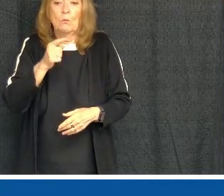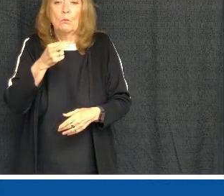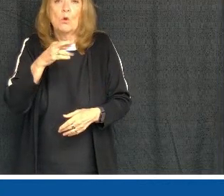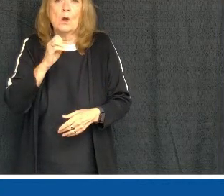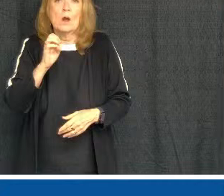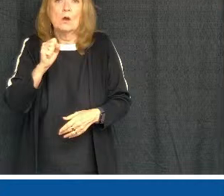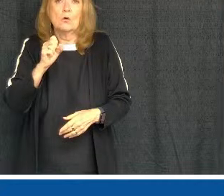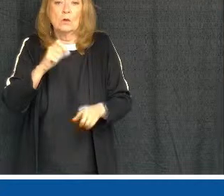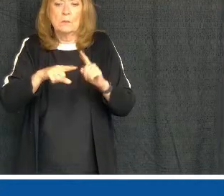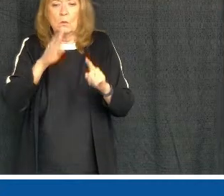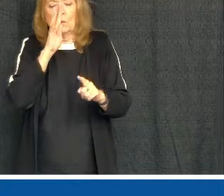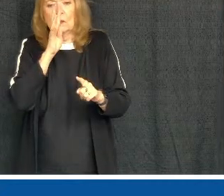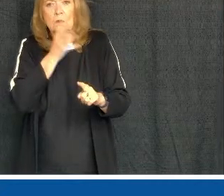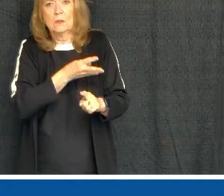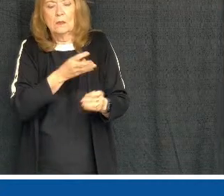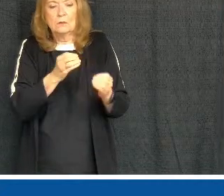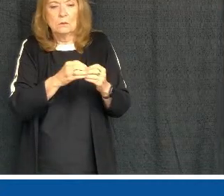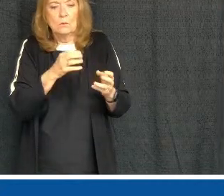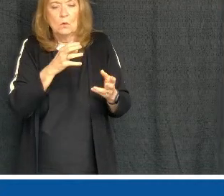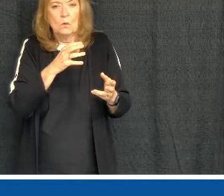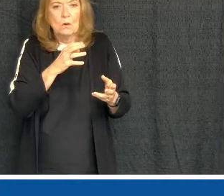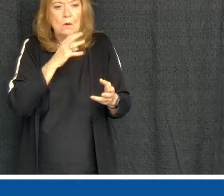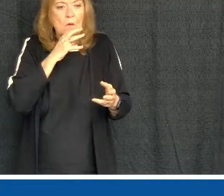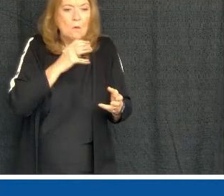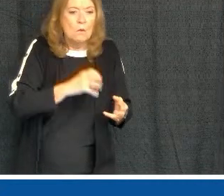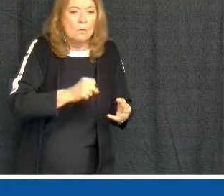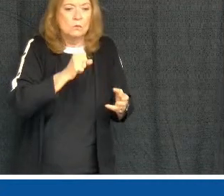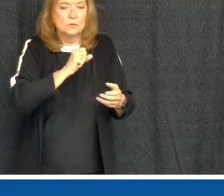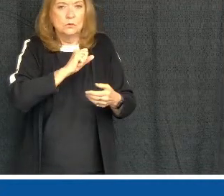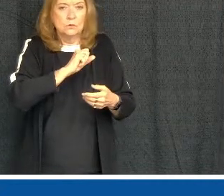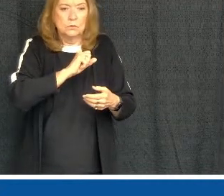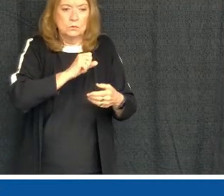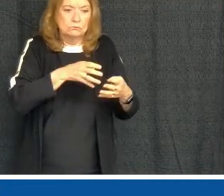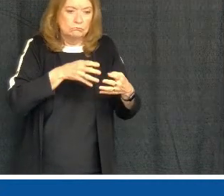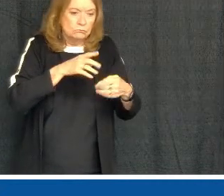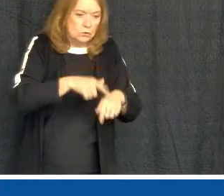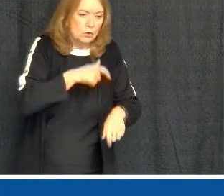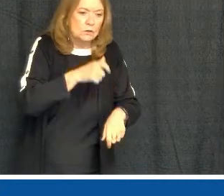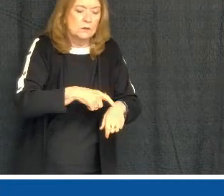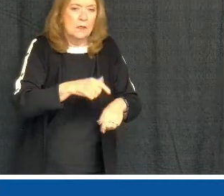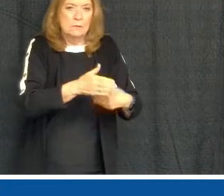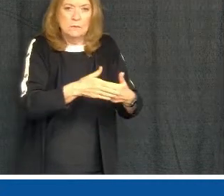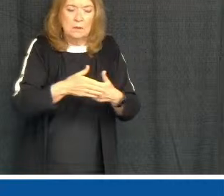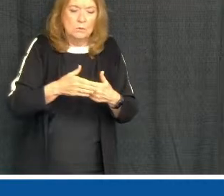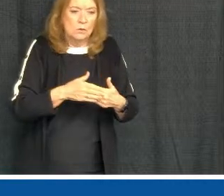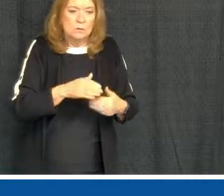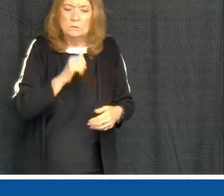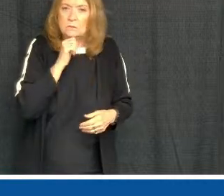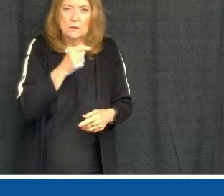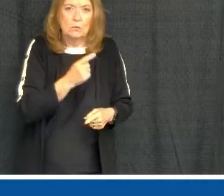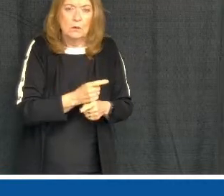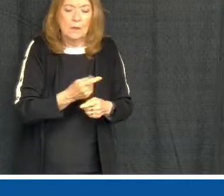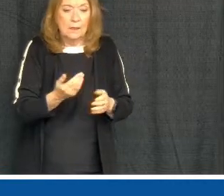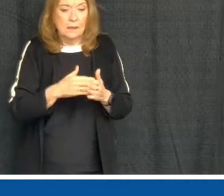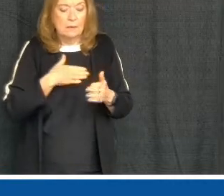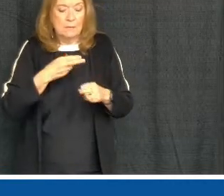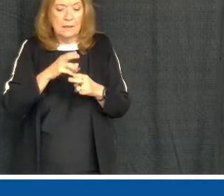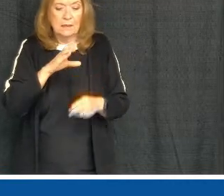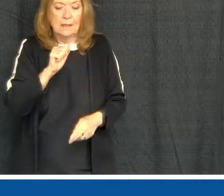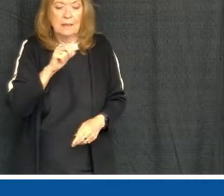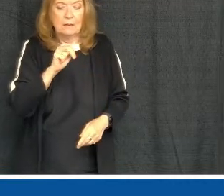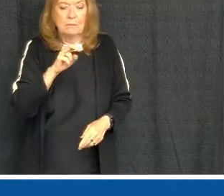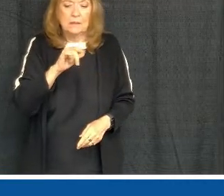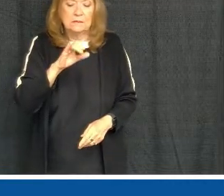neglecting the older, more established neighborhoods. That doesn't make sense, and it's not right. Again, my name is Candace Payne. I'm